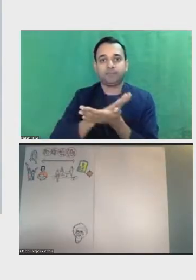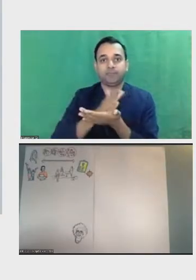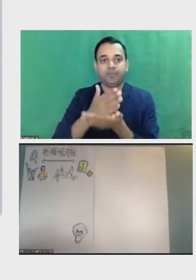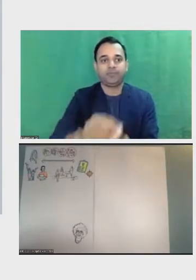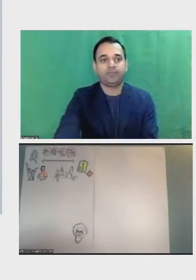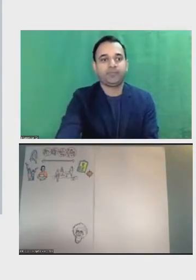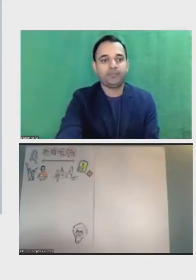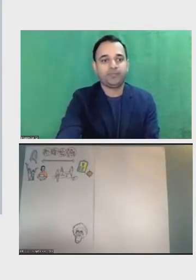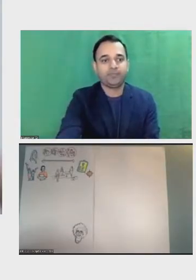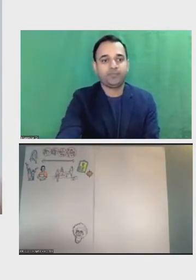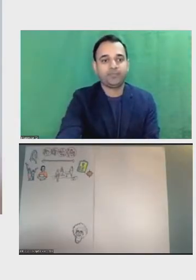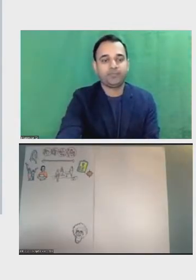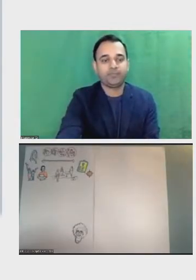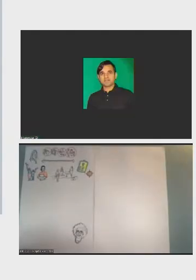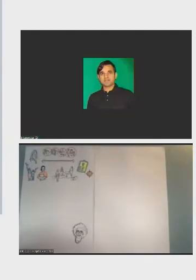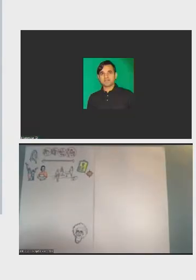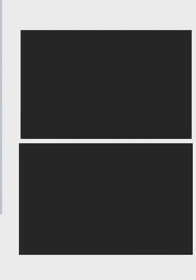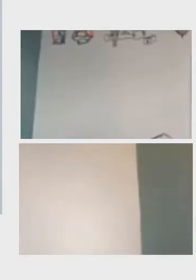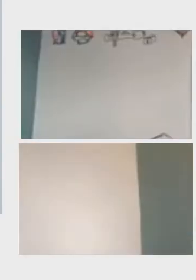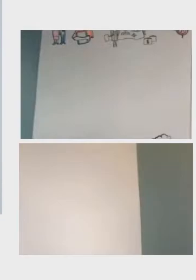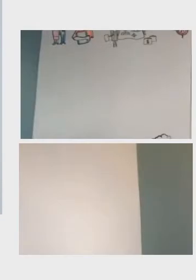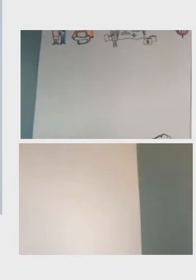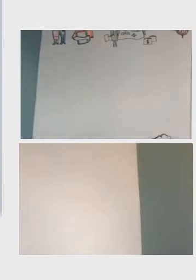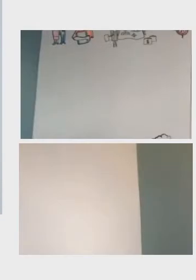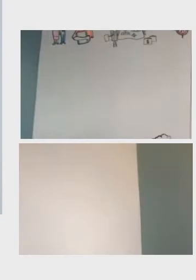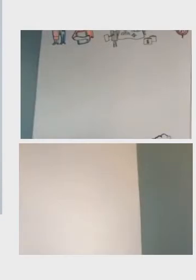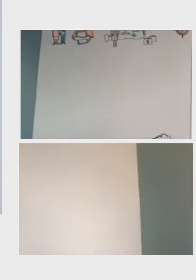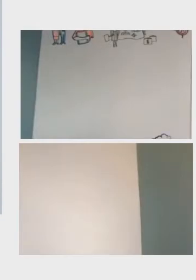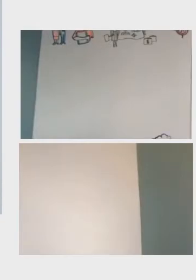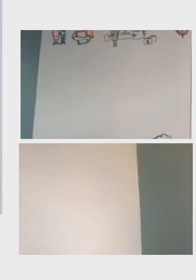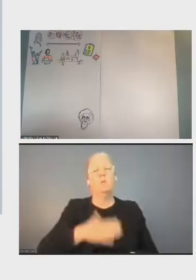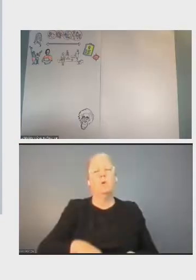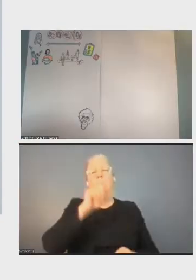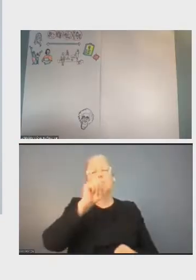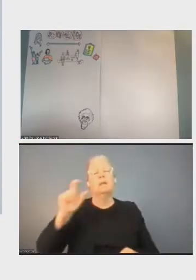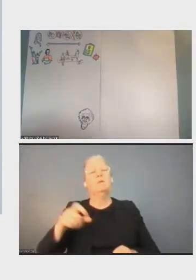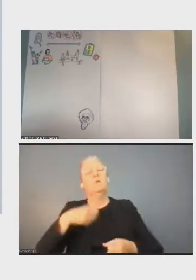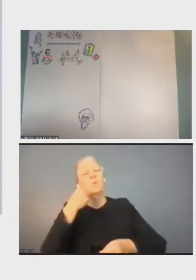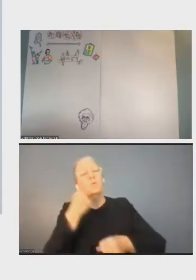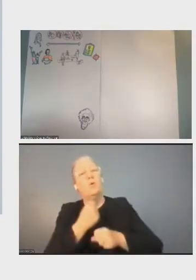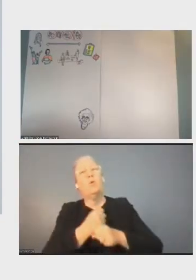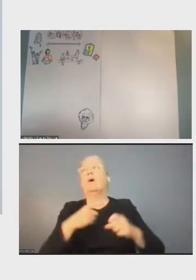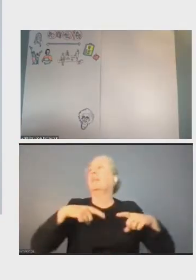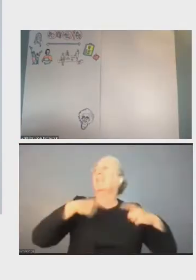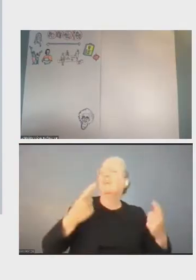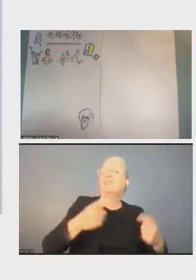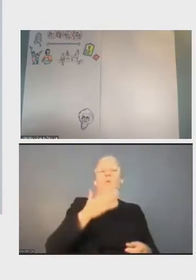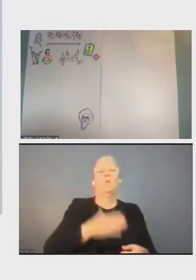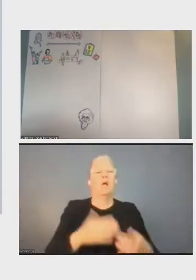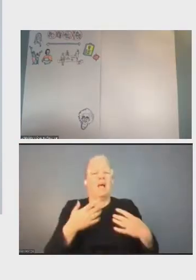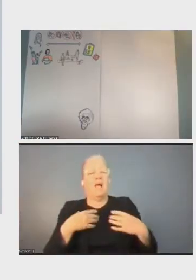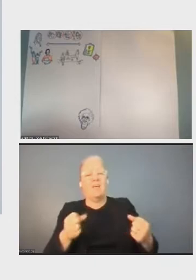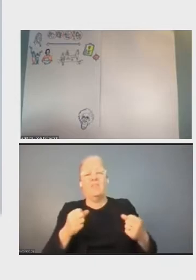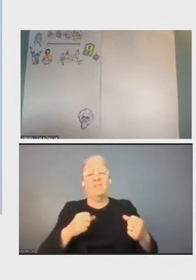safe climate, non-toxic environments where people can live, work, study, and play, but also healthy ecosystems and